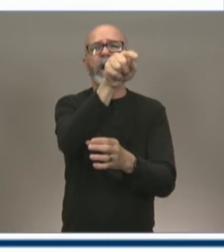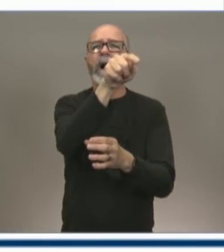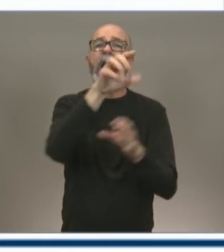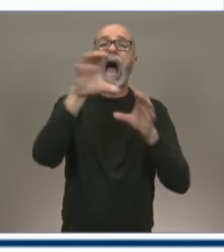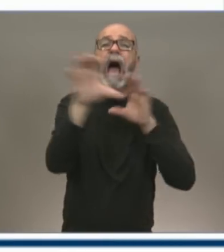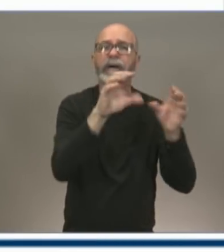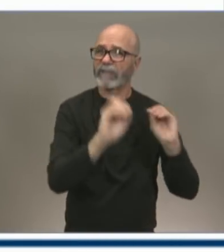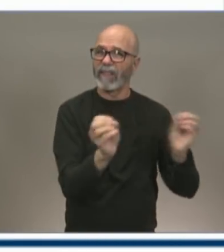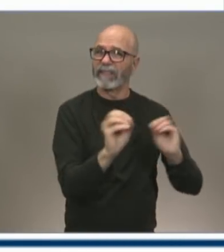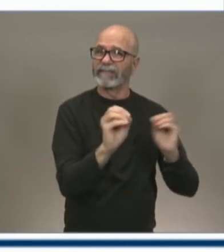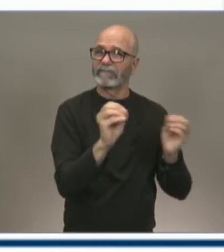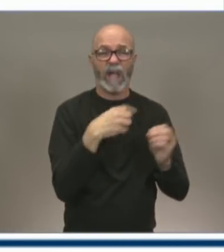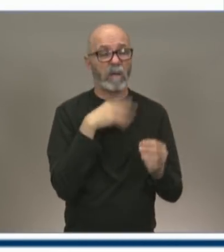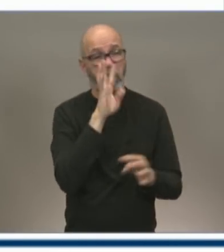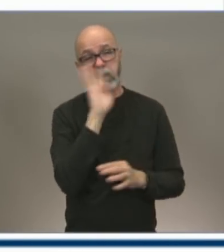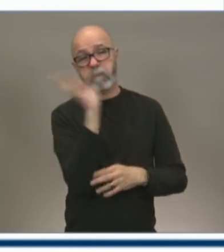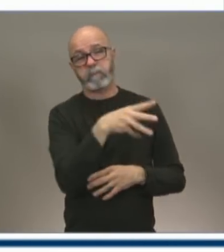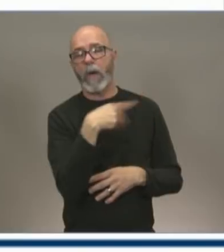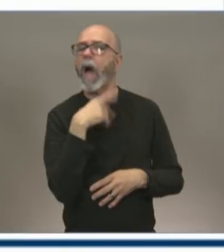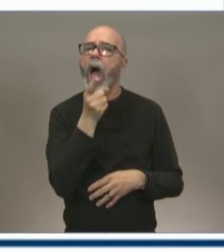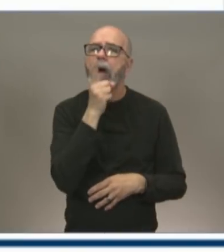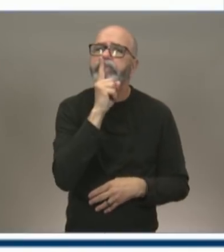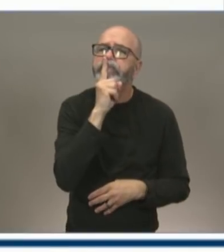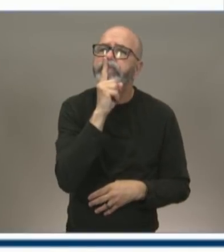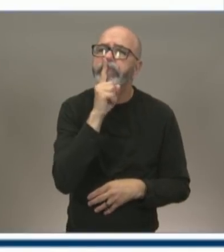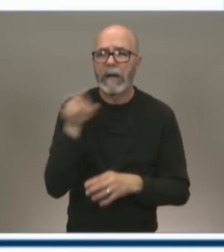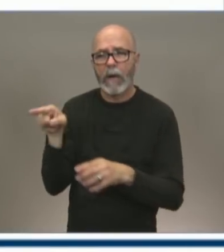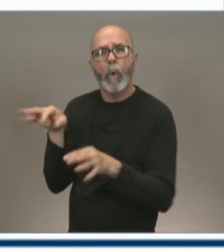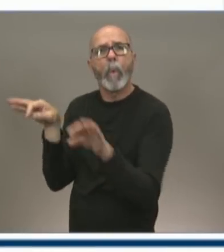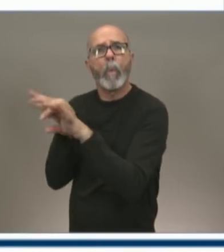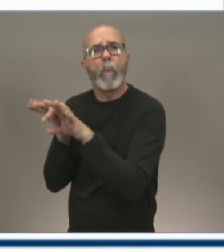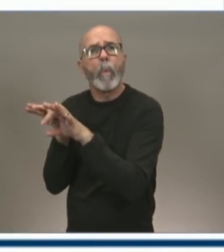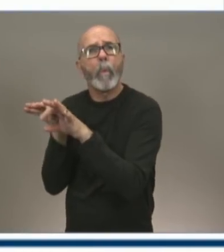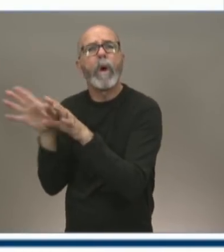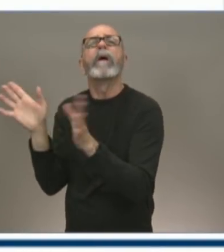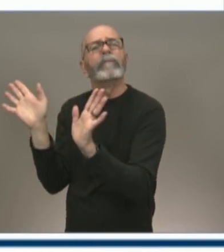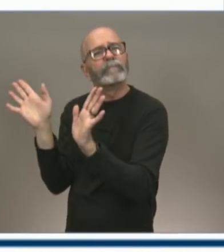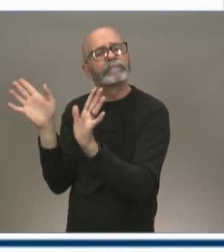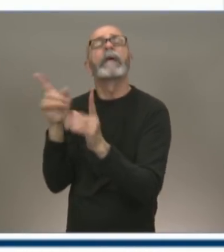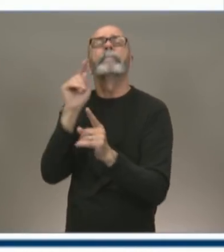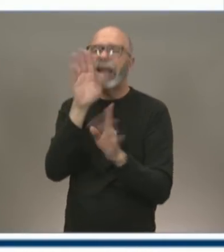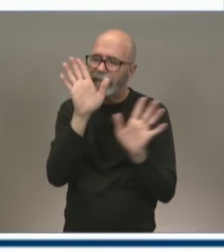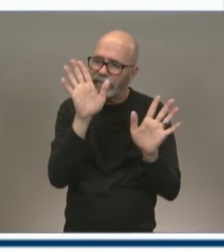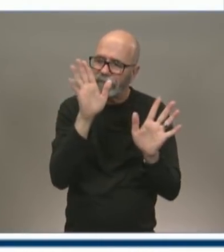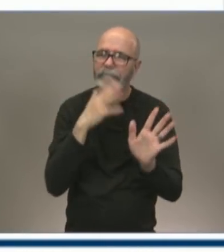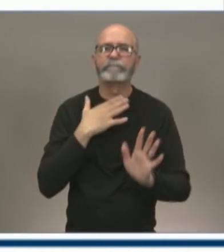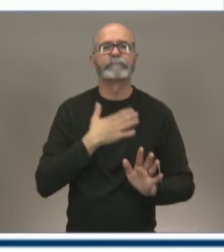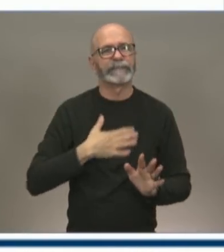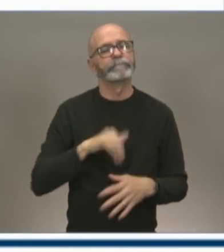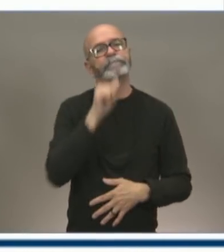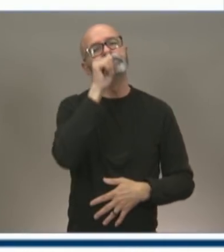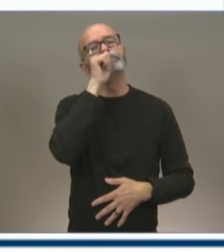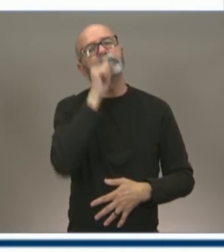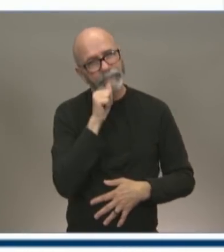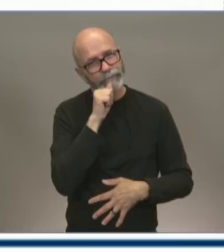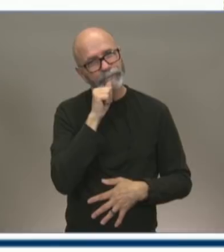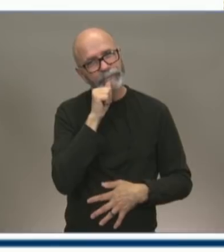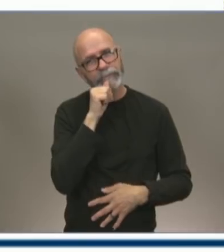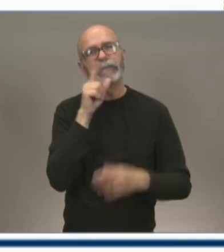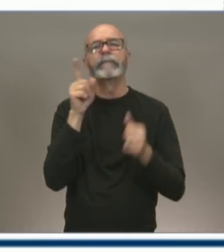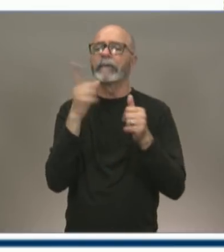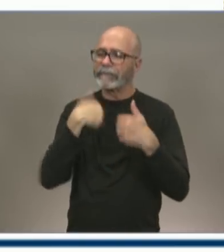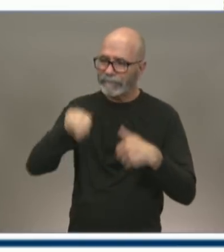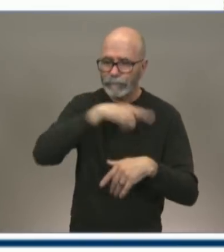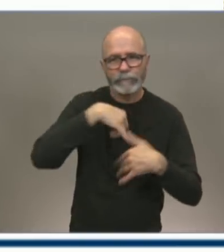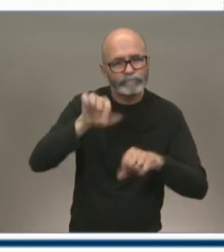step by step, and I would ask for the patience of individuals, families, and organizations while we work our way through this. Go ahead with your